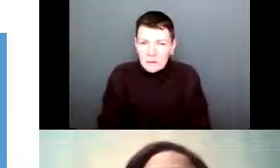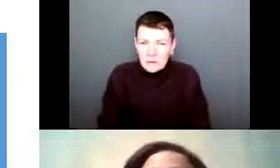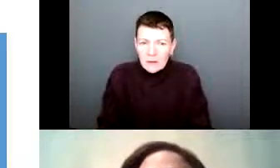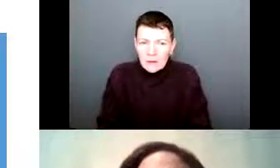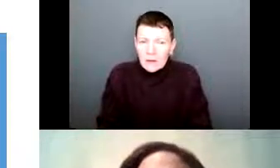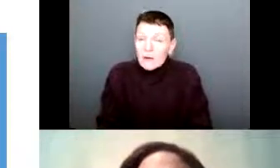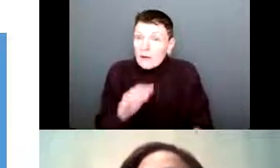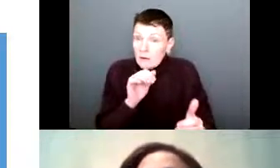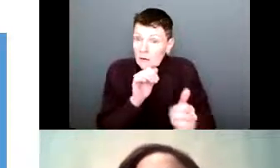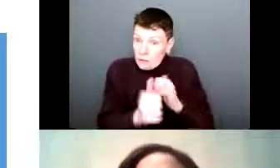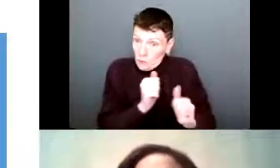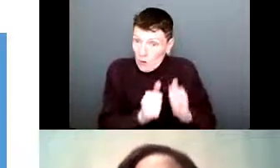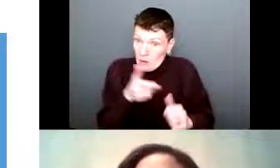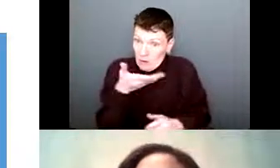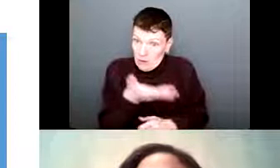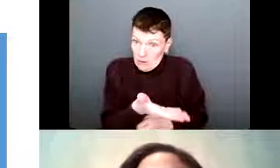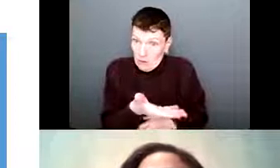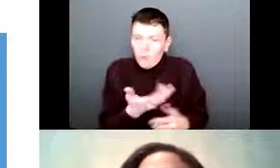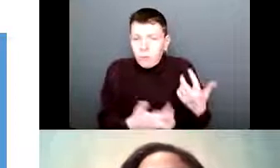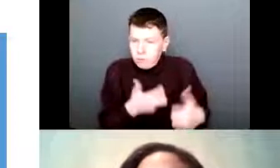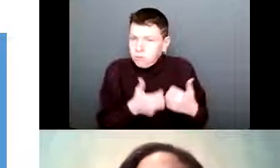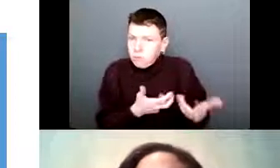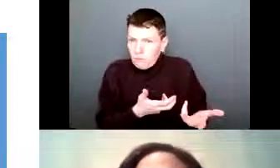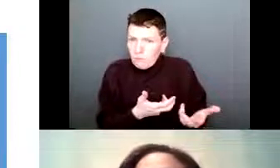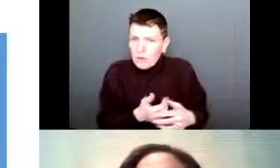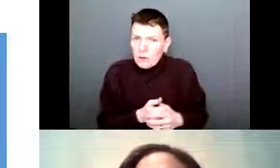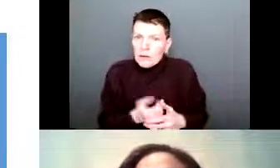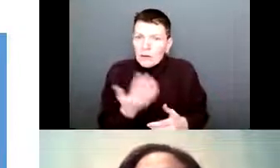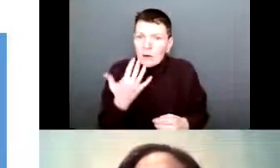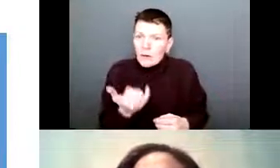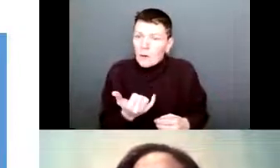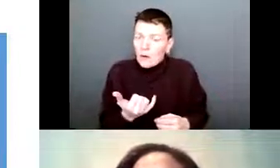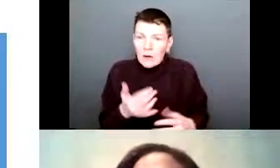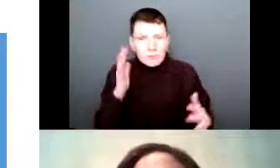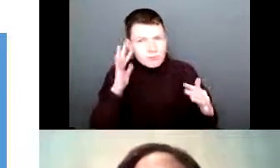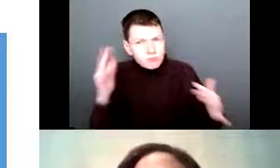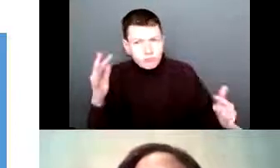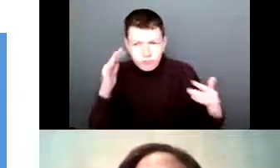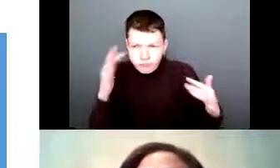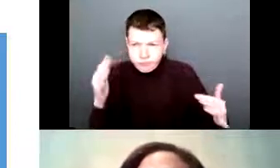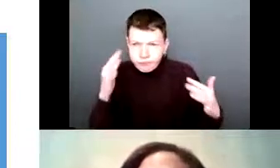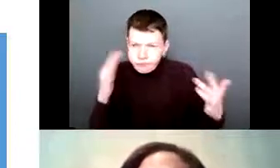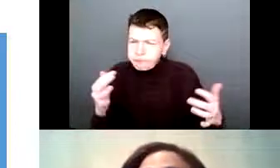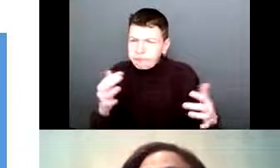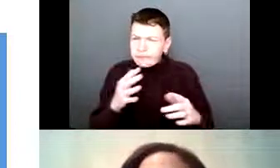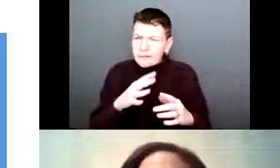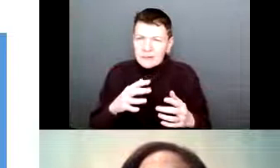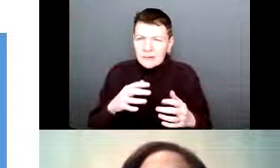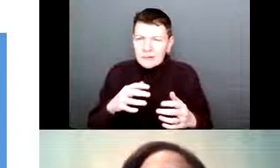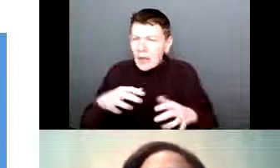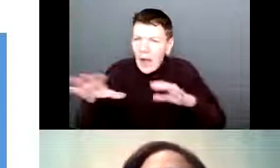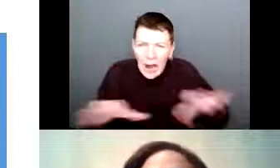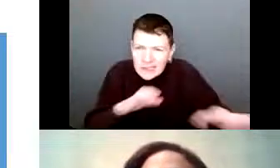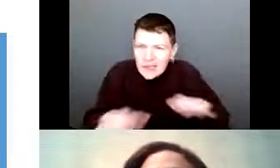In sports, we also have a problem because we have that the noise generated by all these